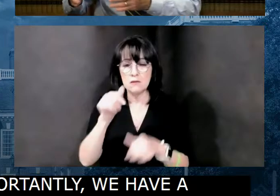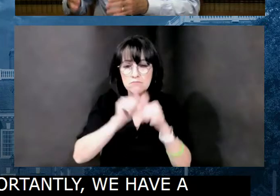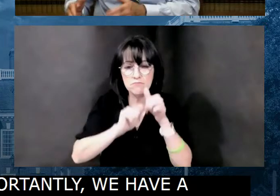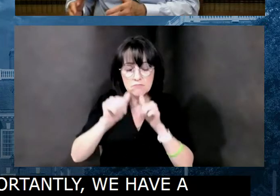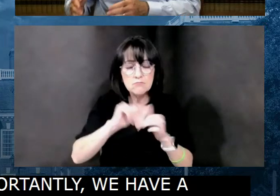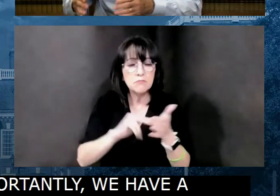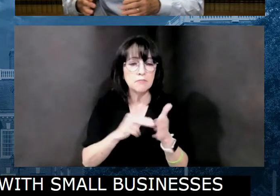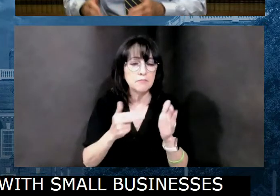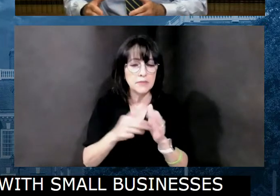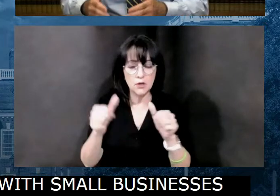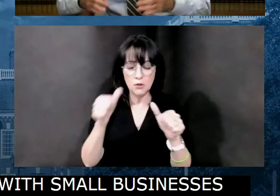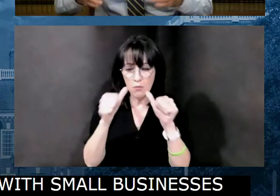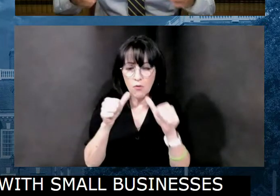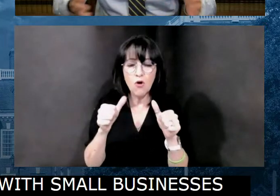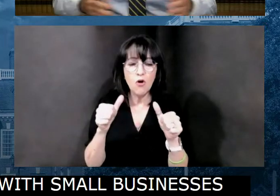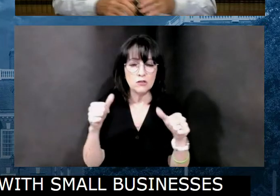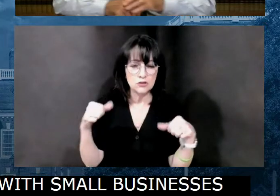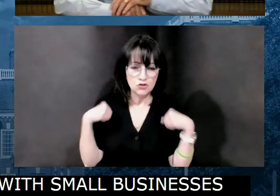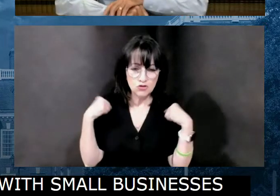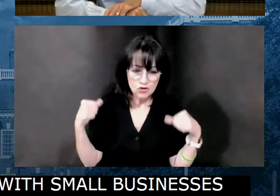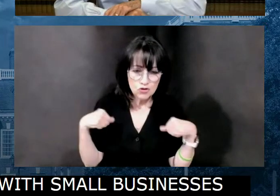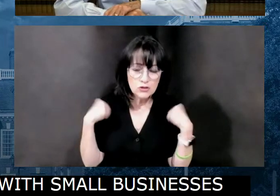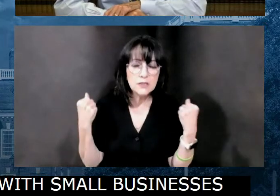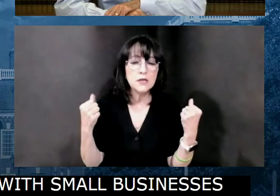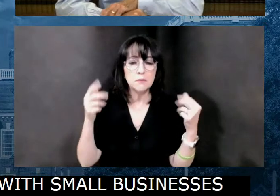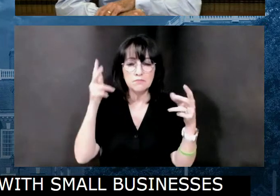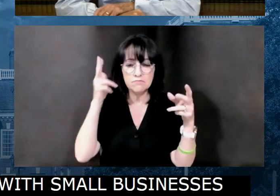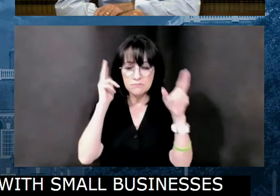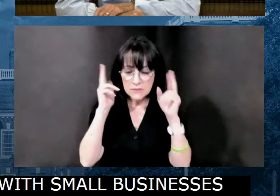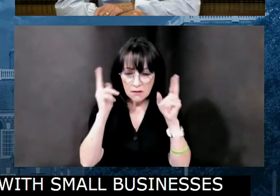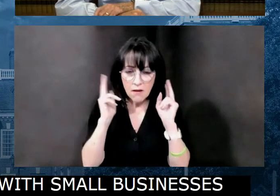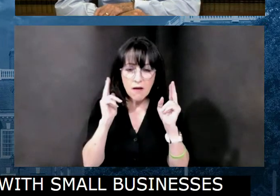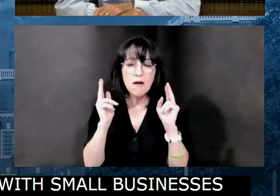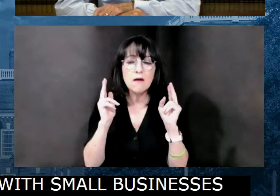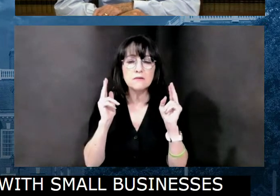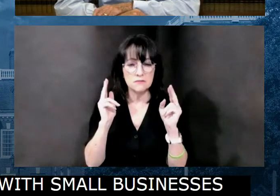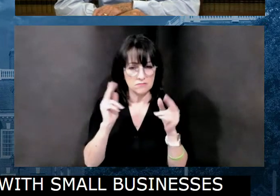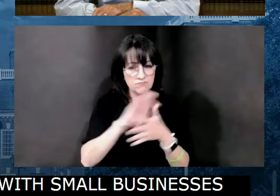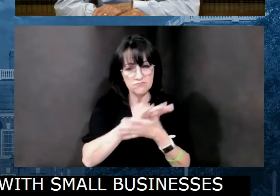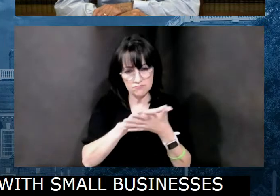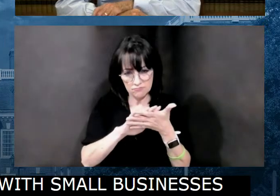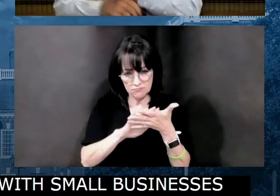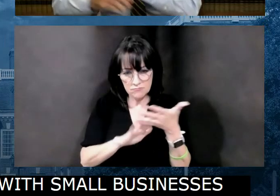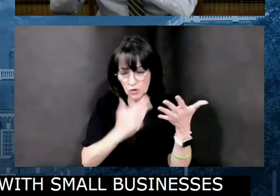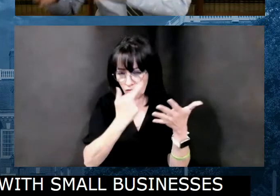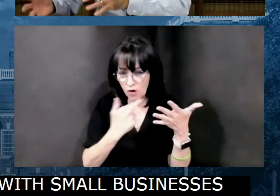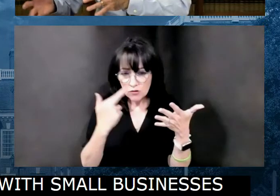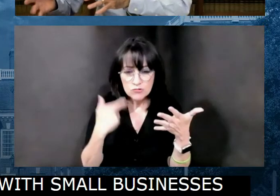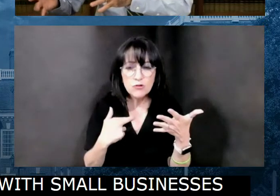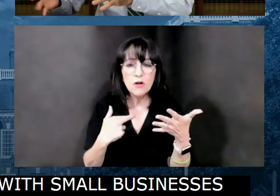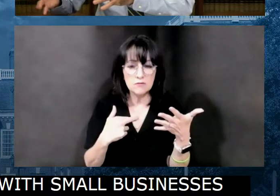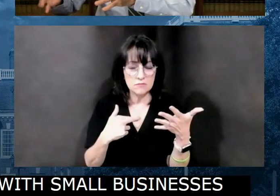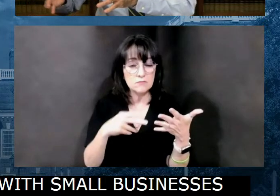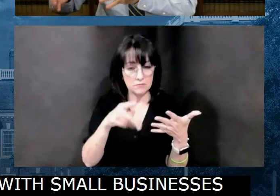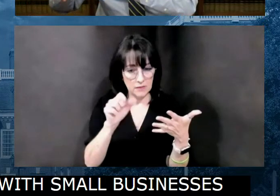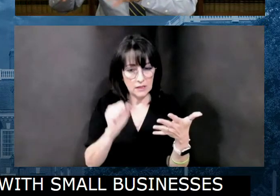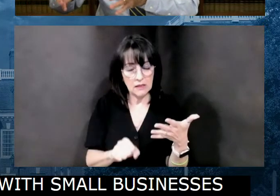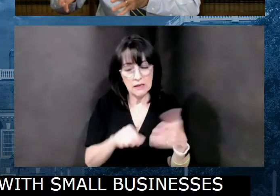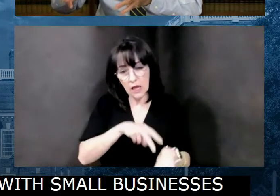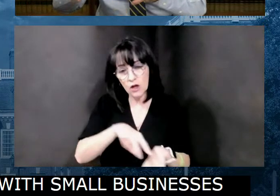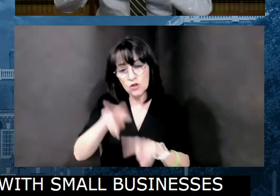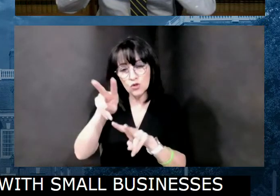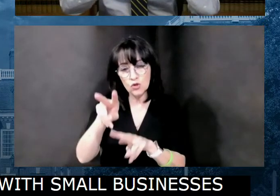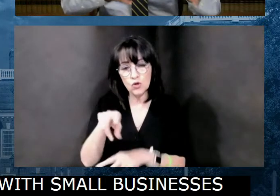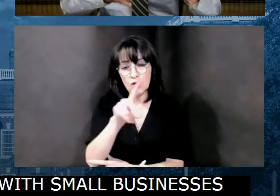restaurants, gyms, salons. You can sign up and you can find out what these incentives are. We've provided